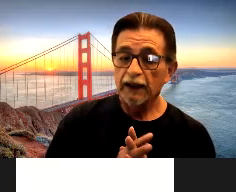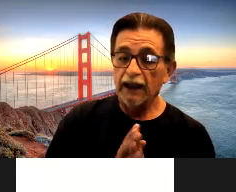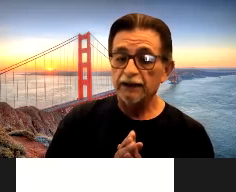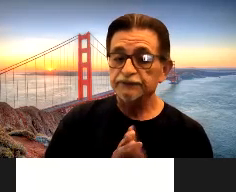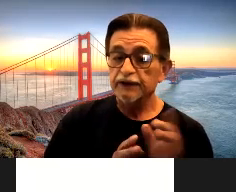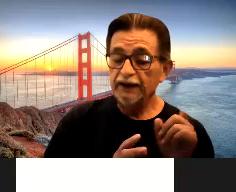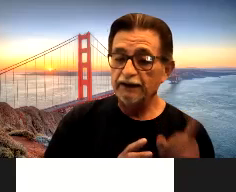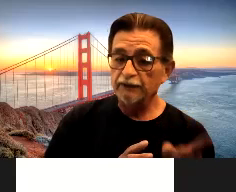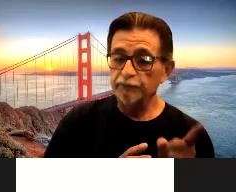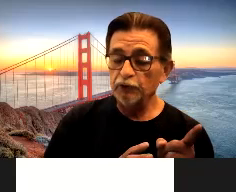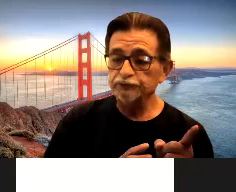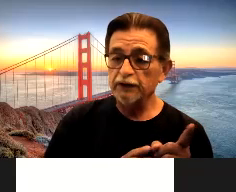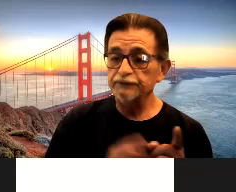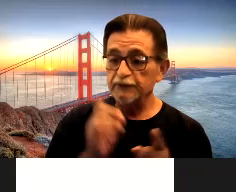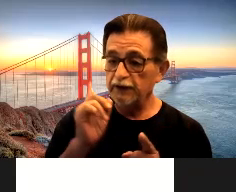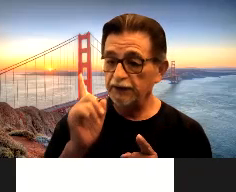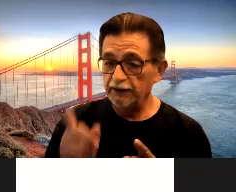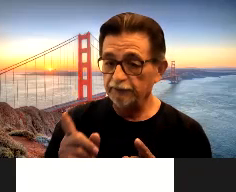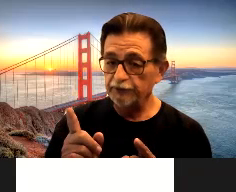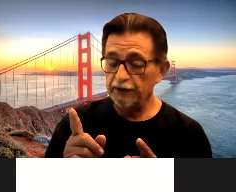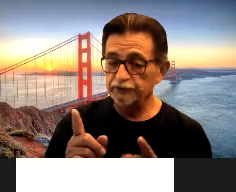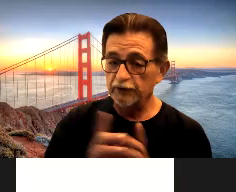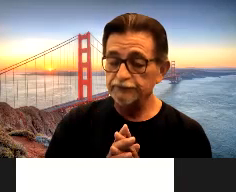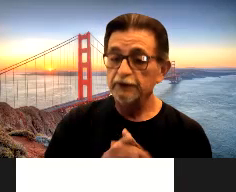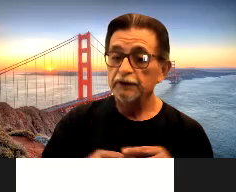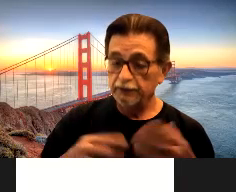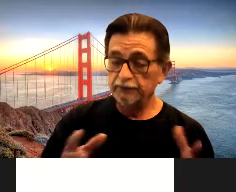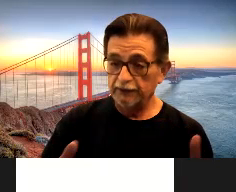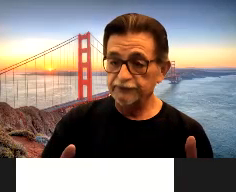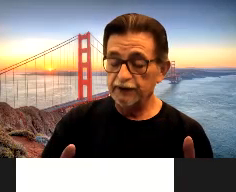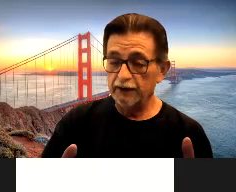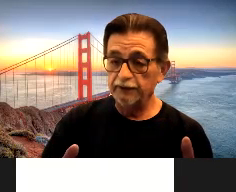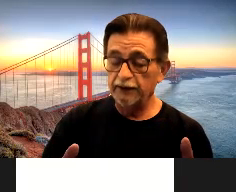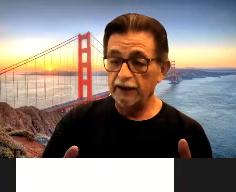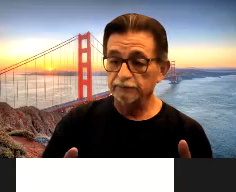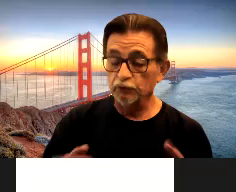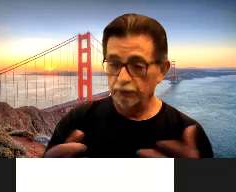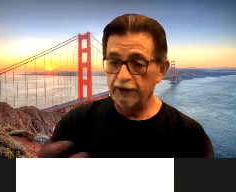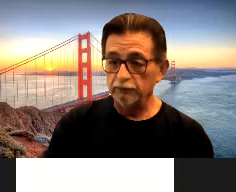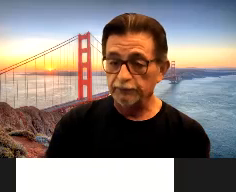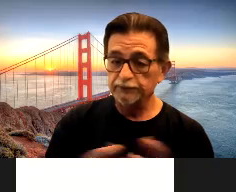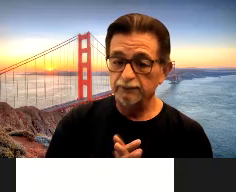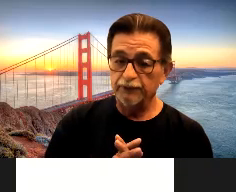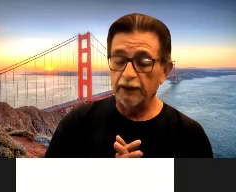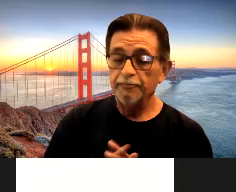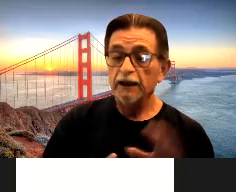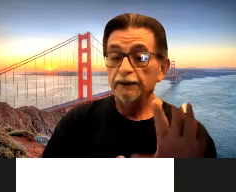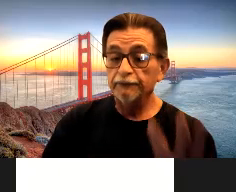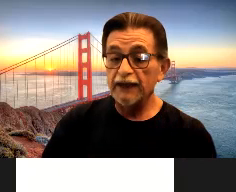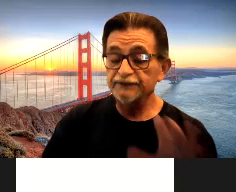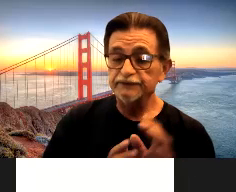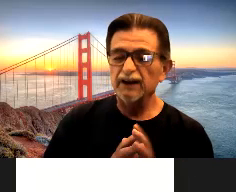11, has 11 protons and 11 electrons. That's an atom or an element,